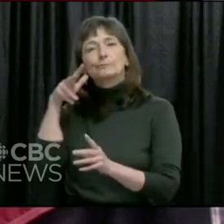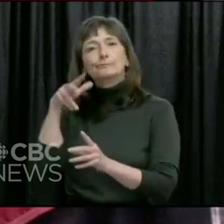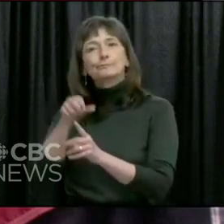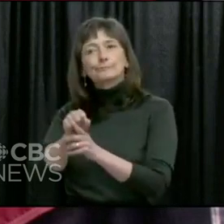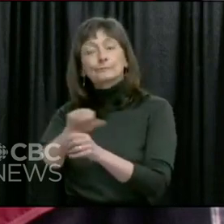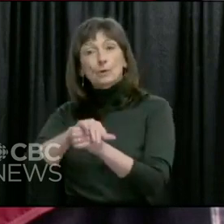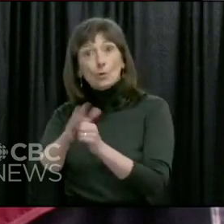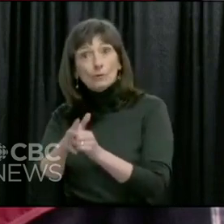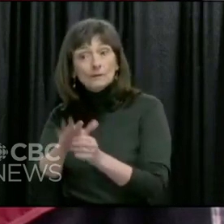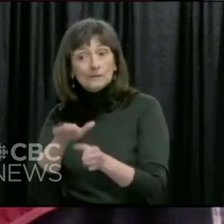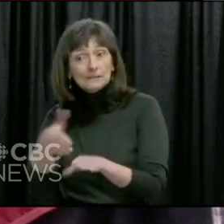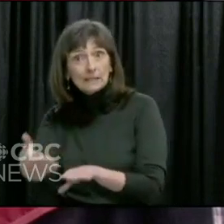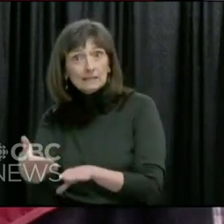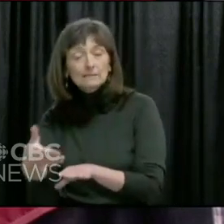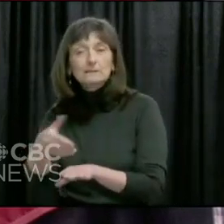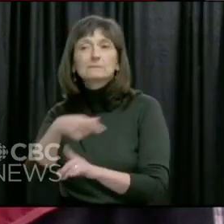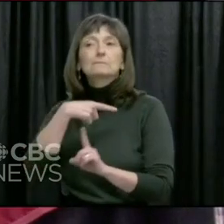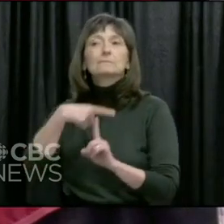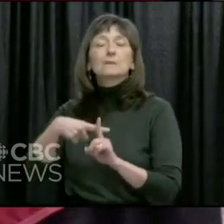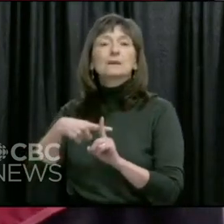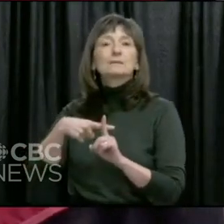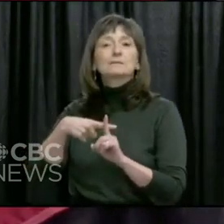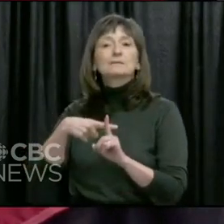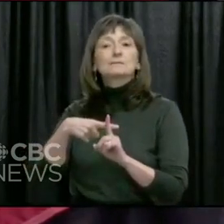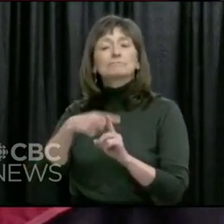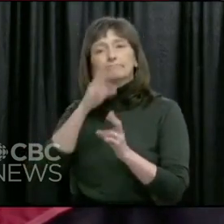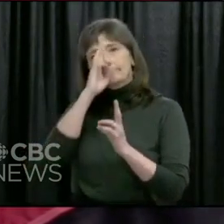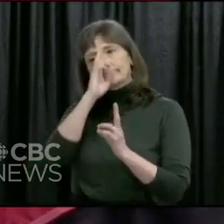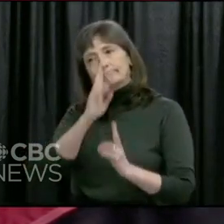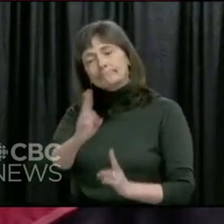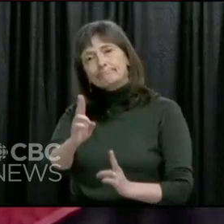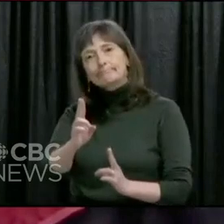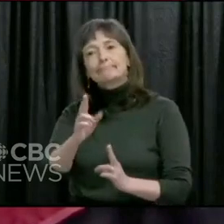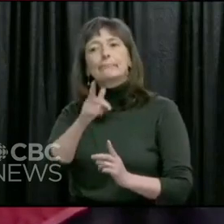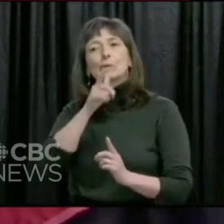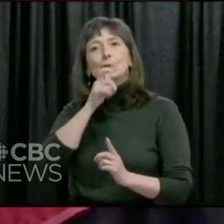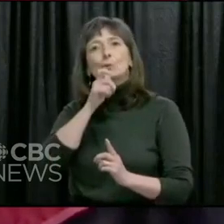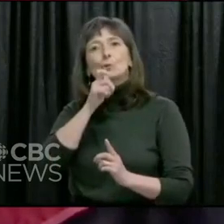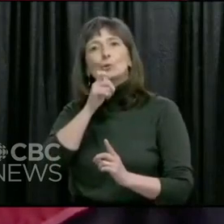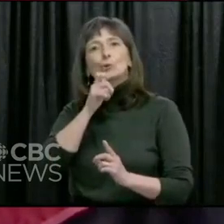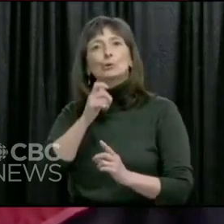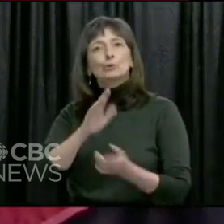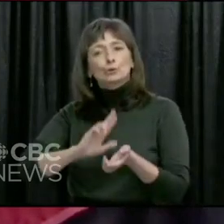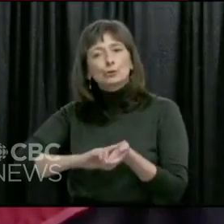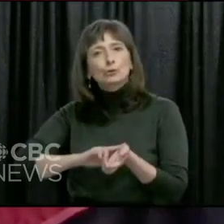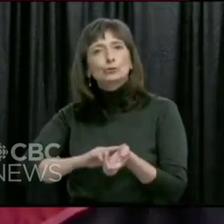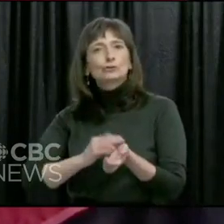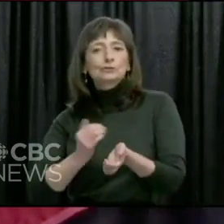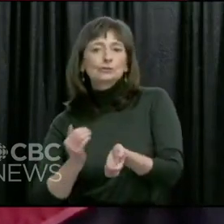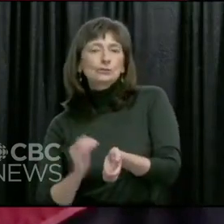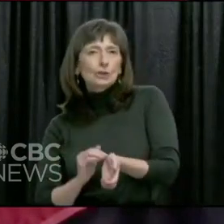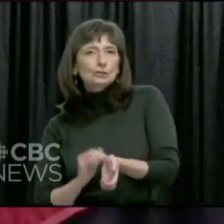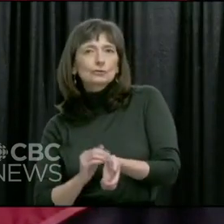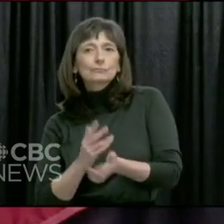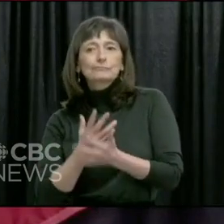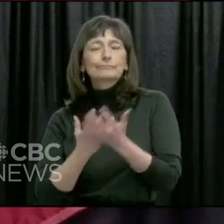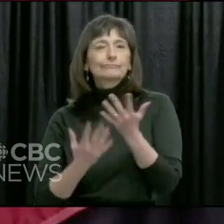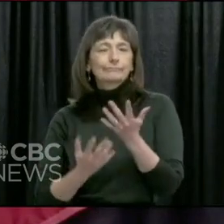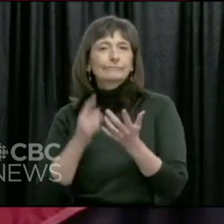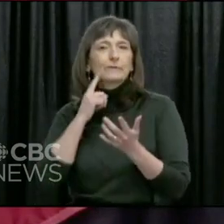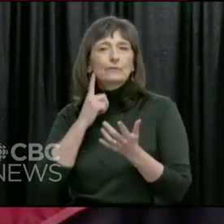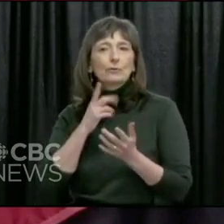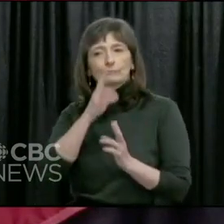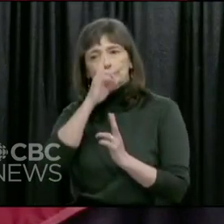virus, but also paying tribute to those that are battling on the front lines. Our thoughts today are